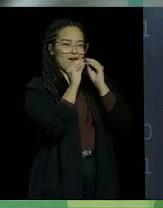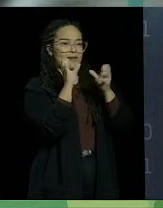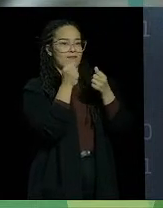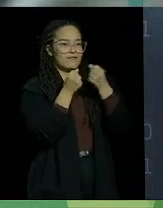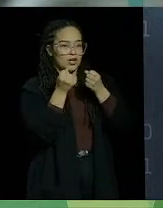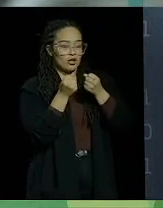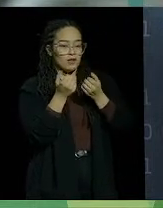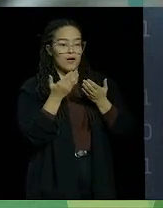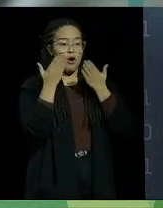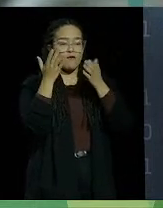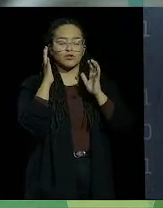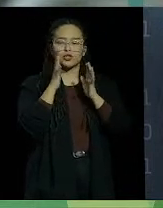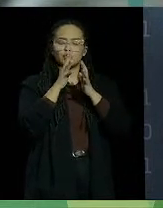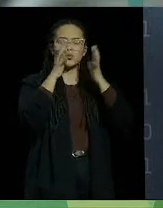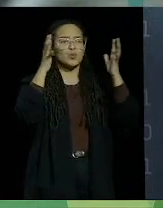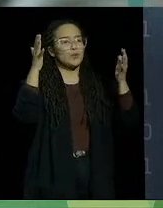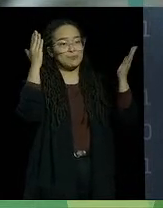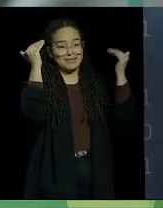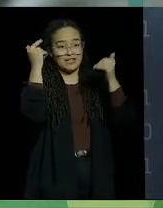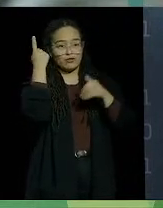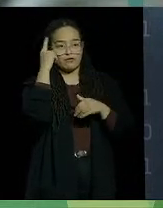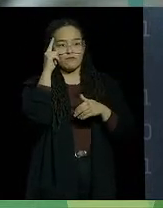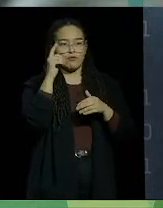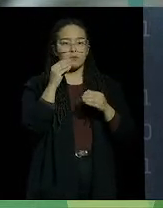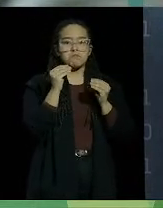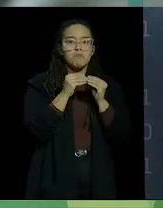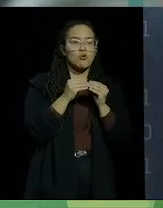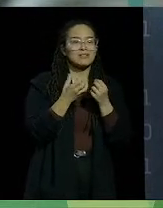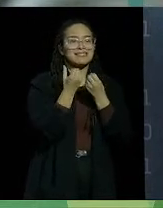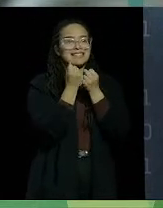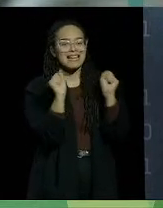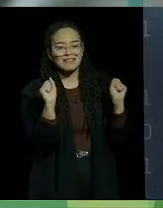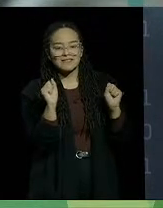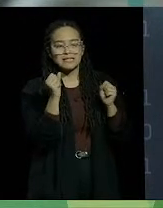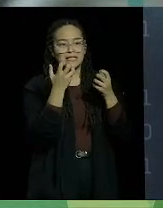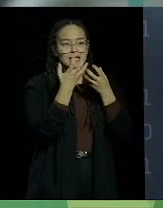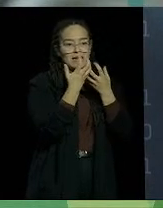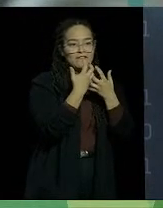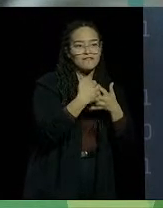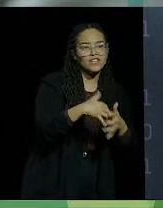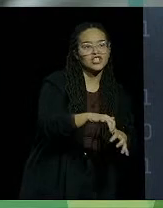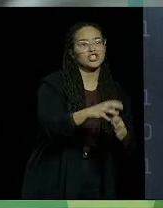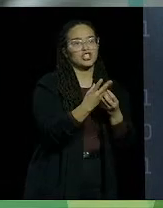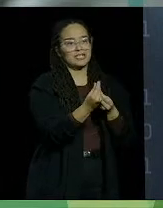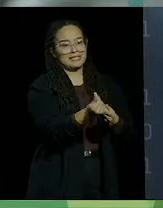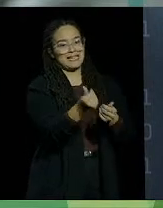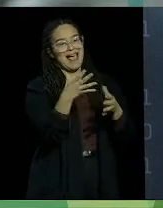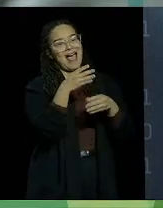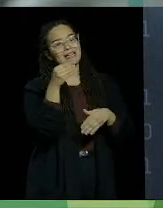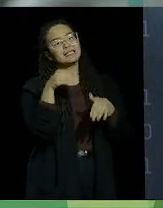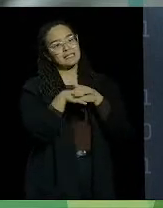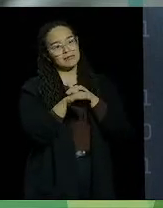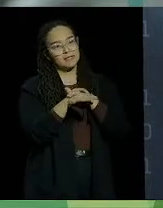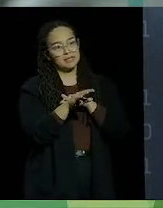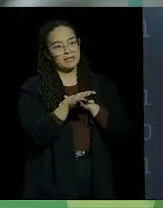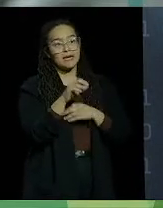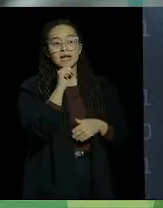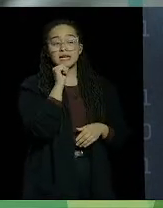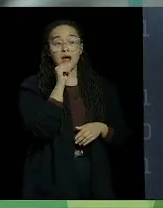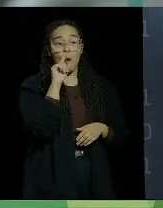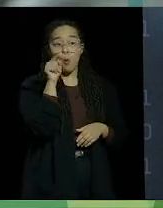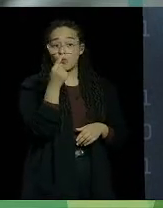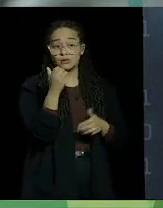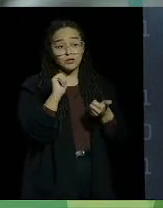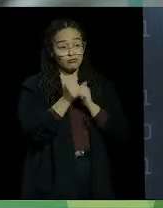They offer huge potential for greater safety, efficiency, and accessibility, and